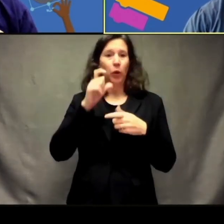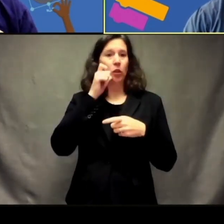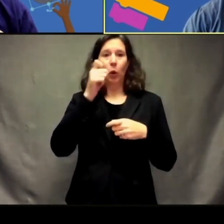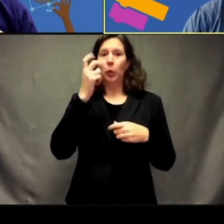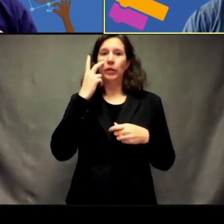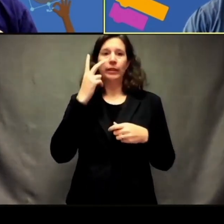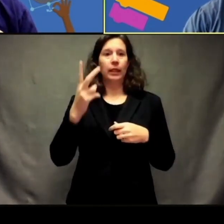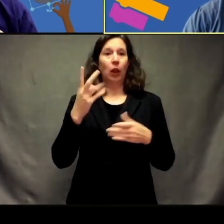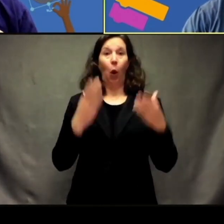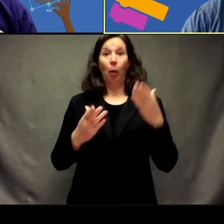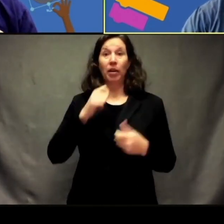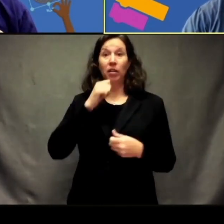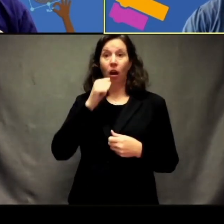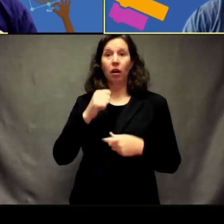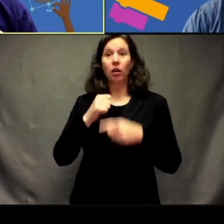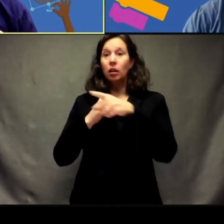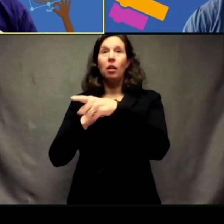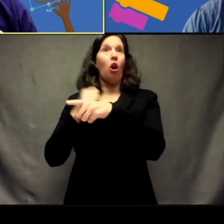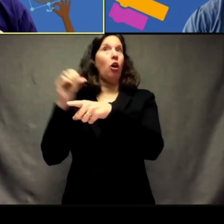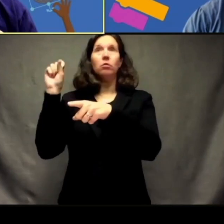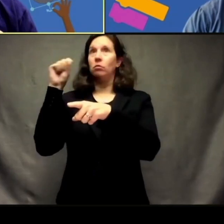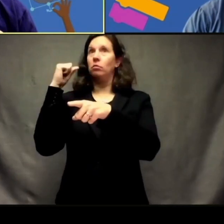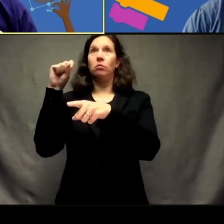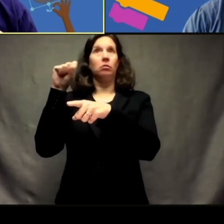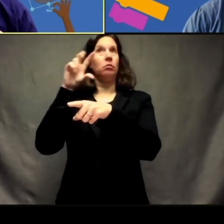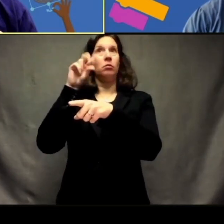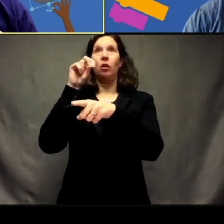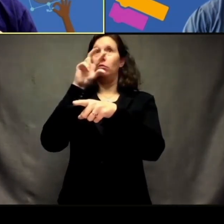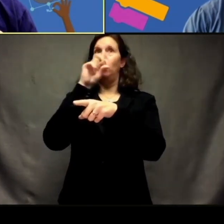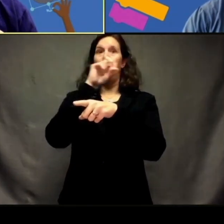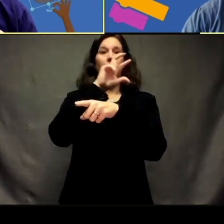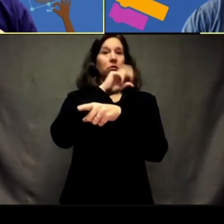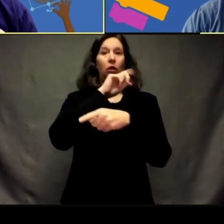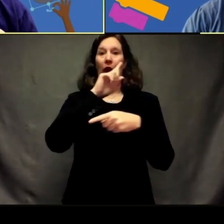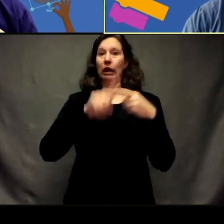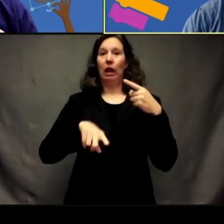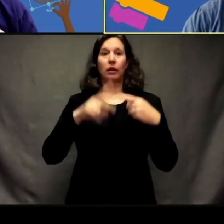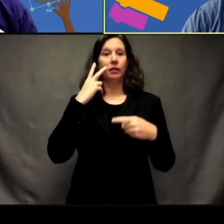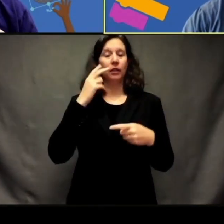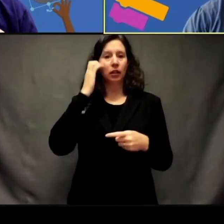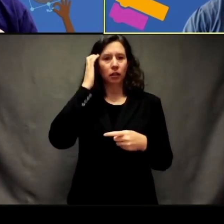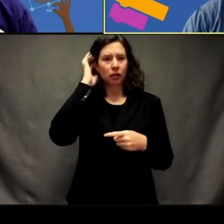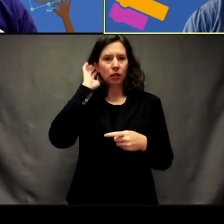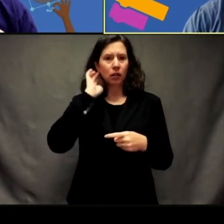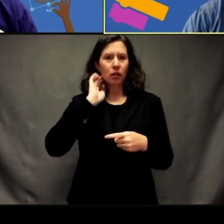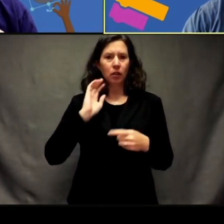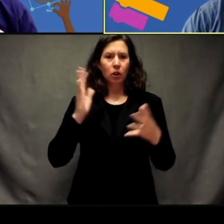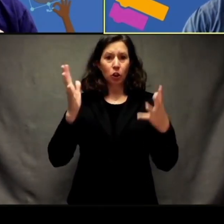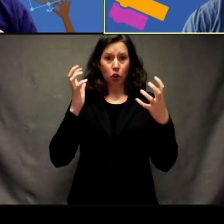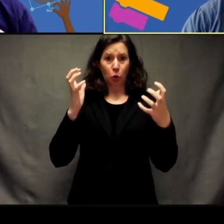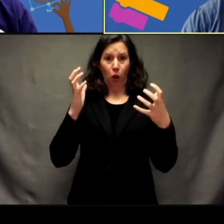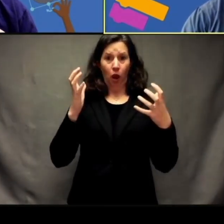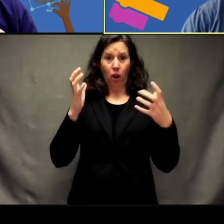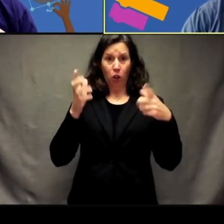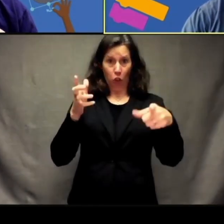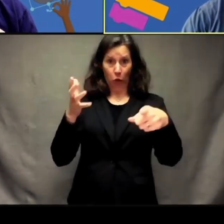Or maybe not. Sure. Oh, sorry about that. No. I can see that. I can see it right now. You want to share, or you want me to